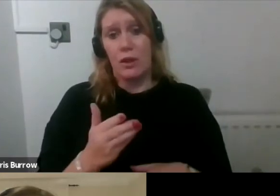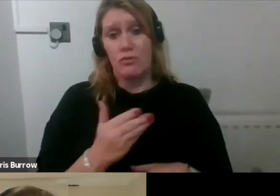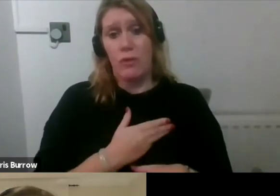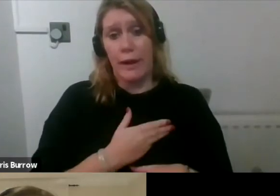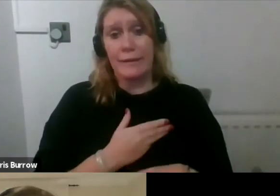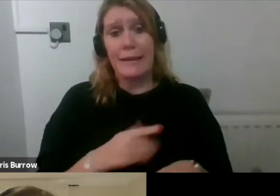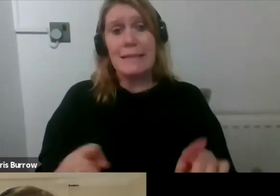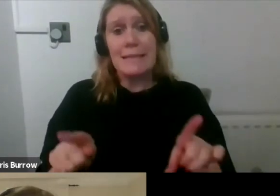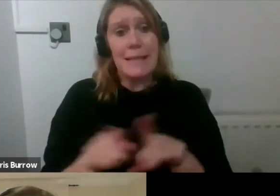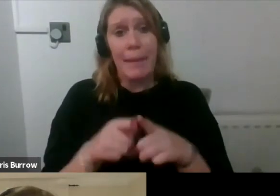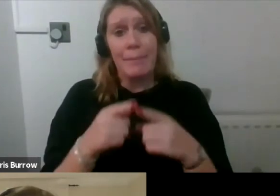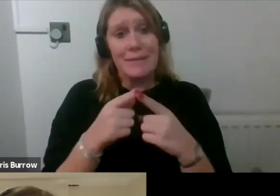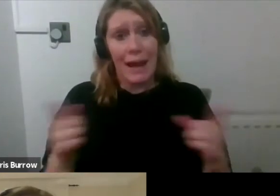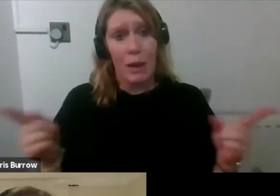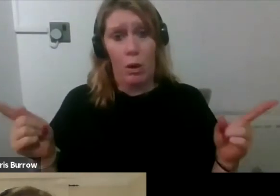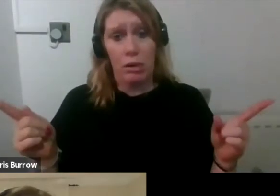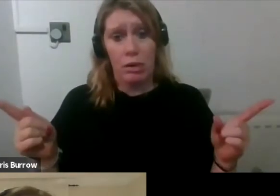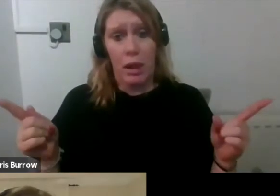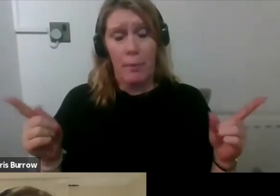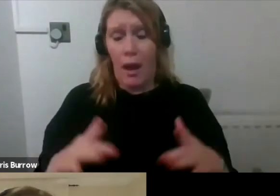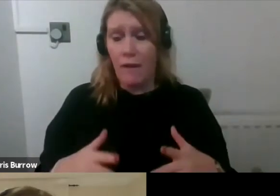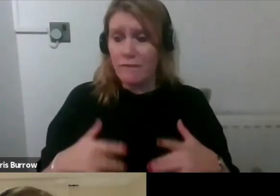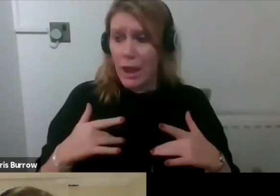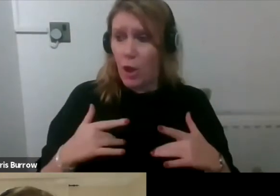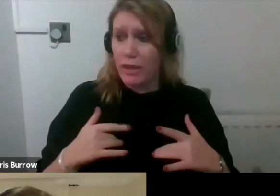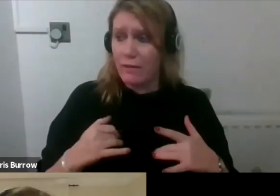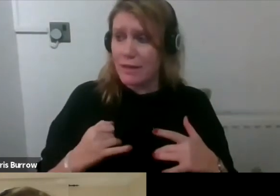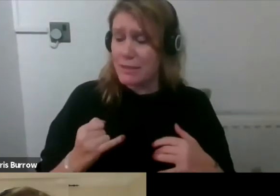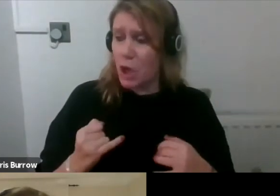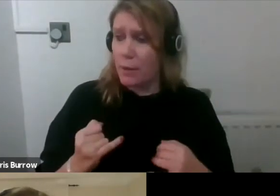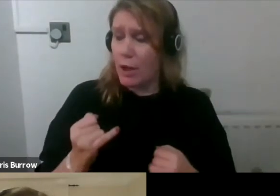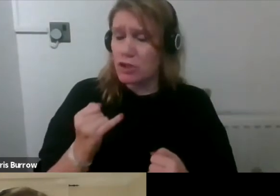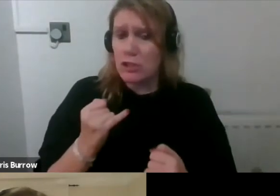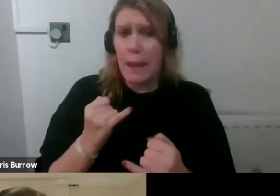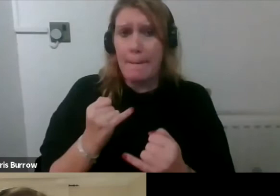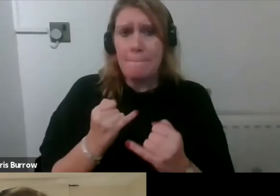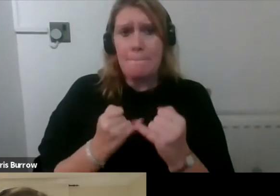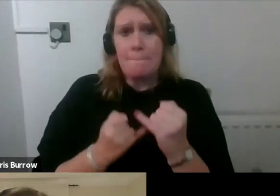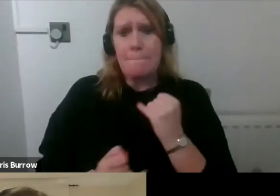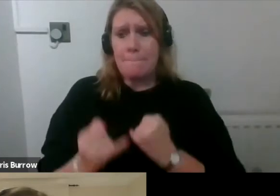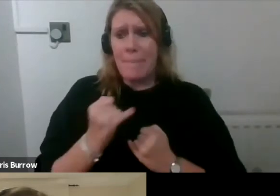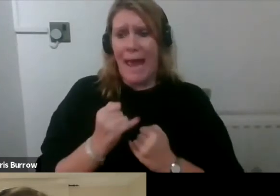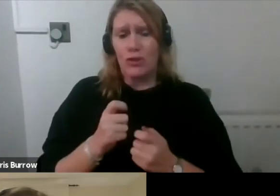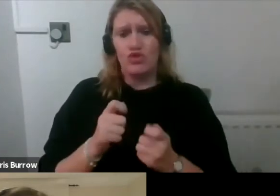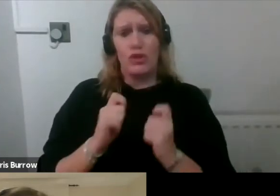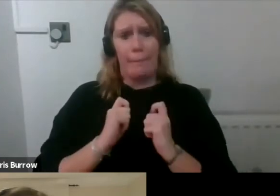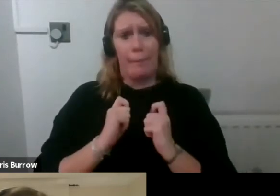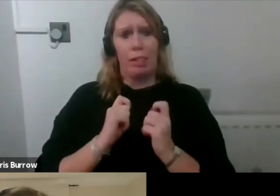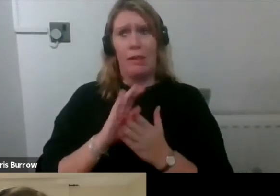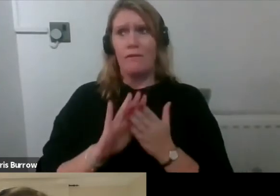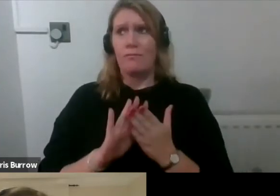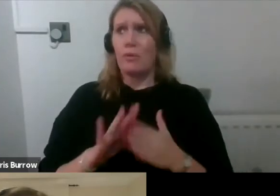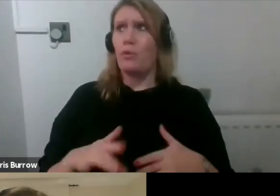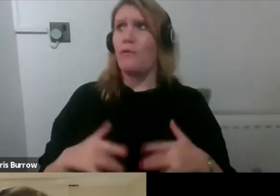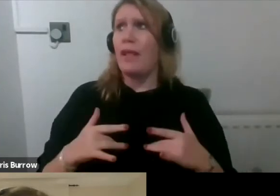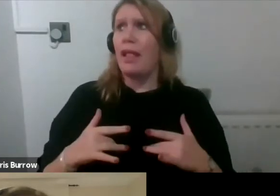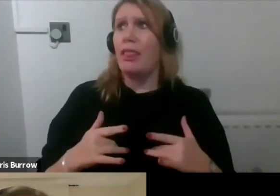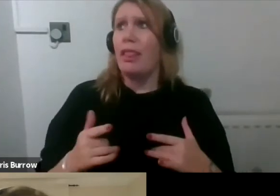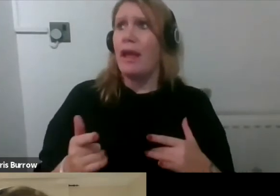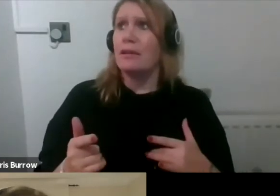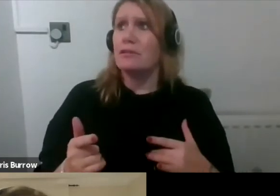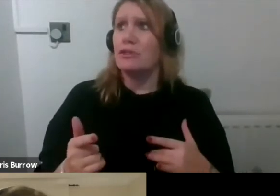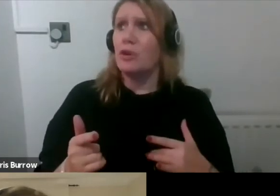so much bad treatment, there is a level where you're not noticing it because you've always lived life like